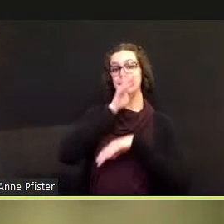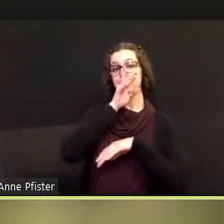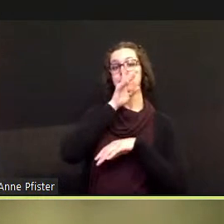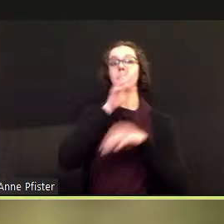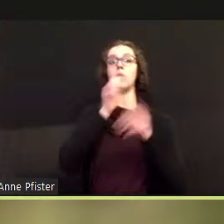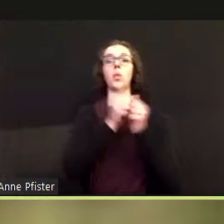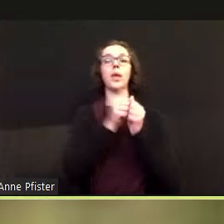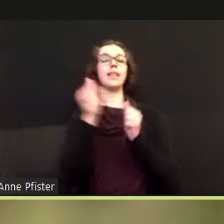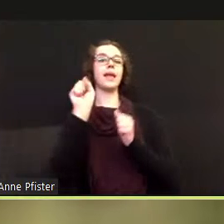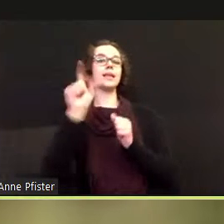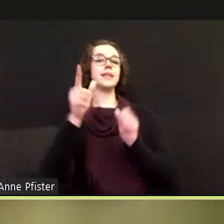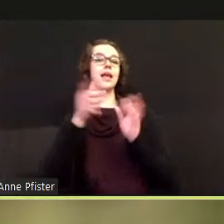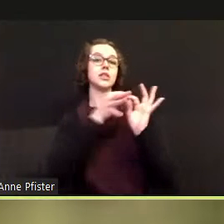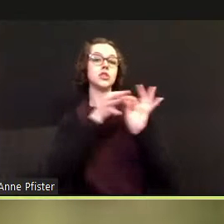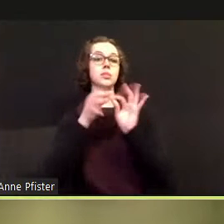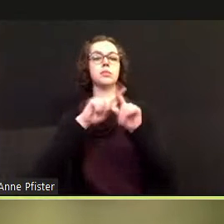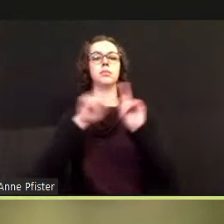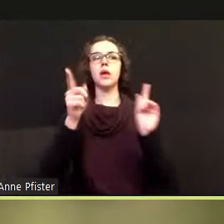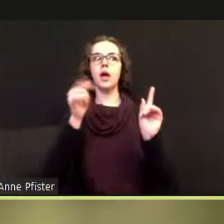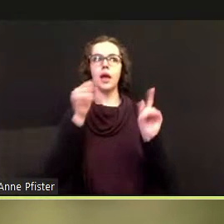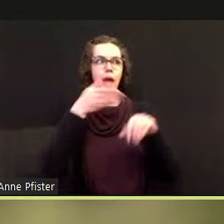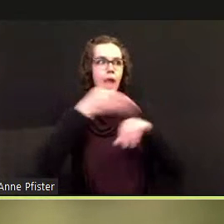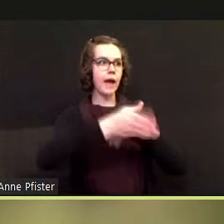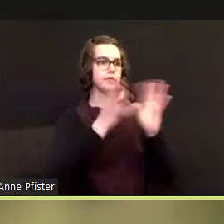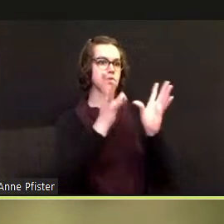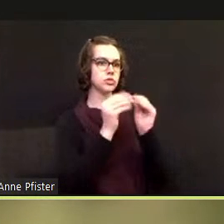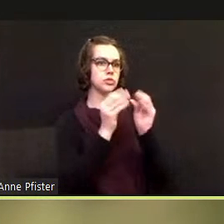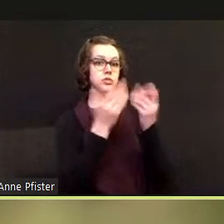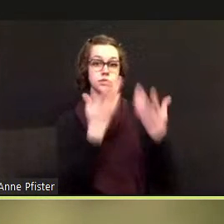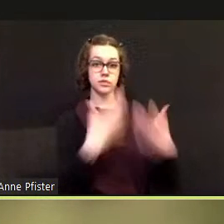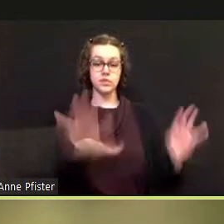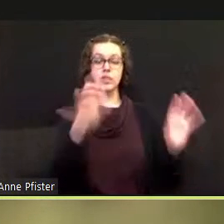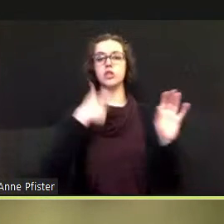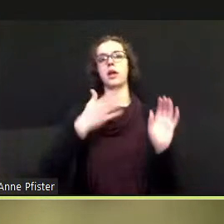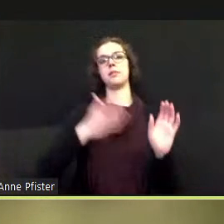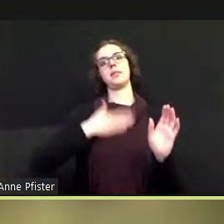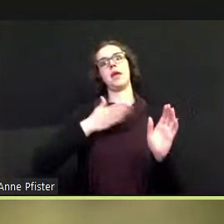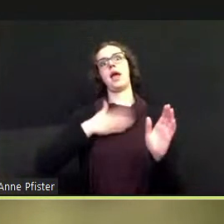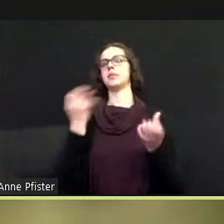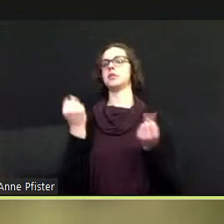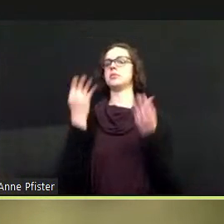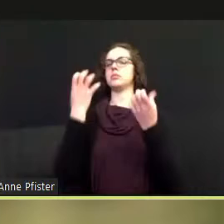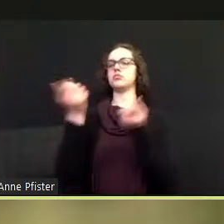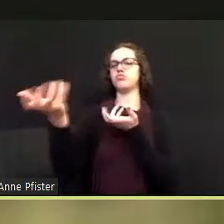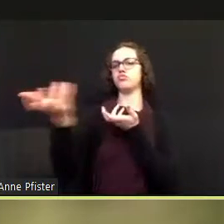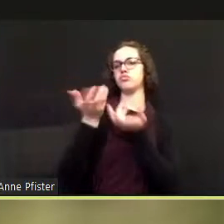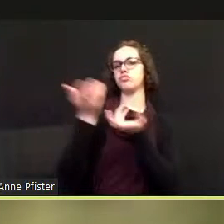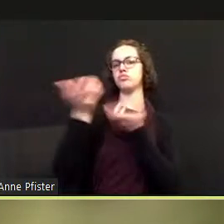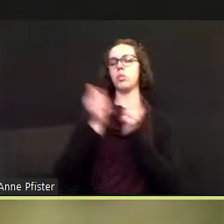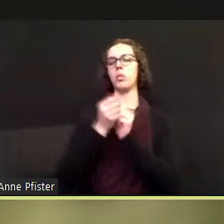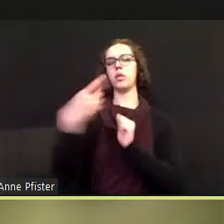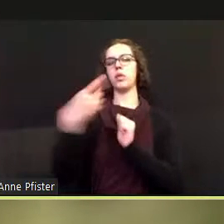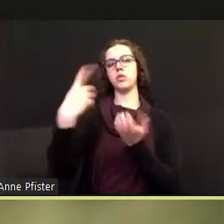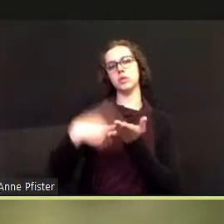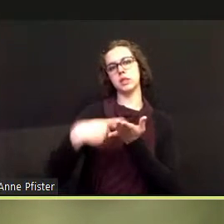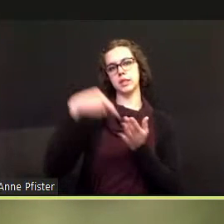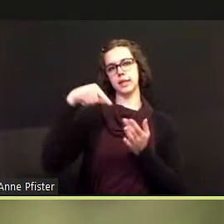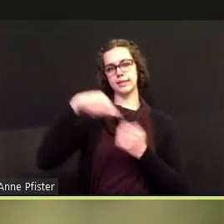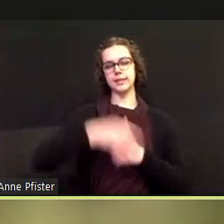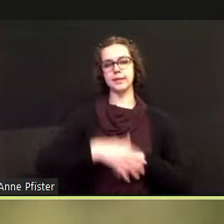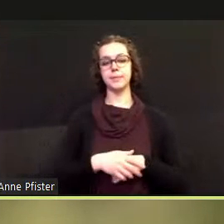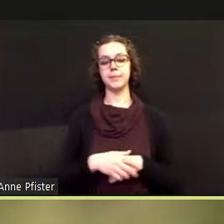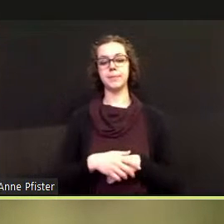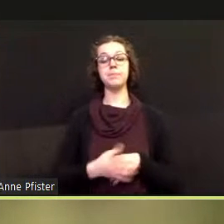to discuss my research in ASL with you all after this panel. The work I will present here would not be